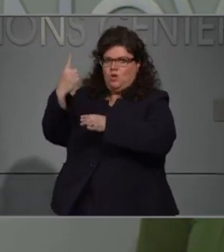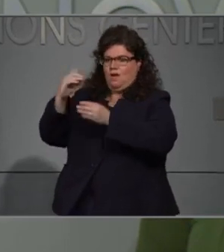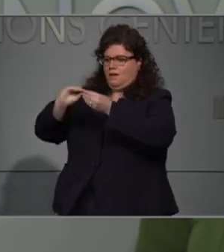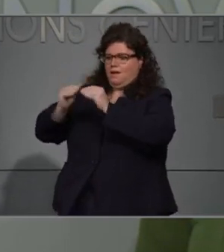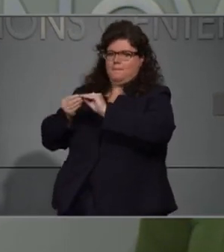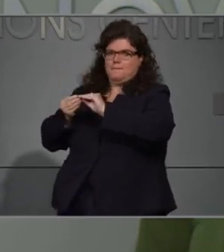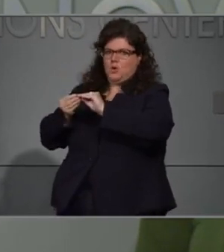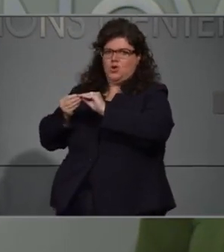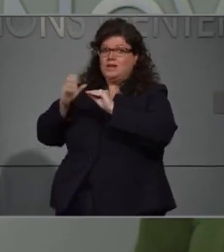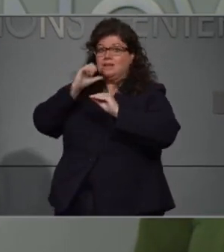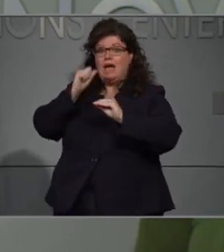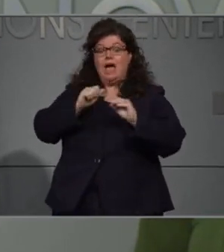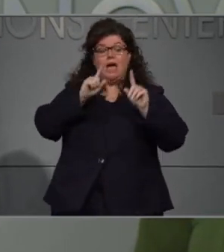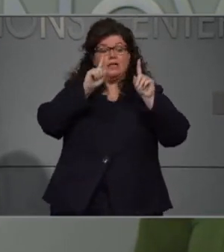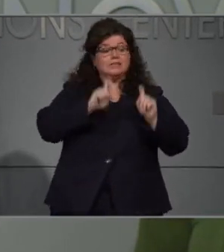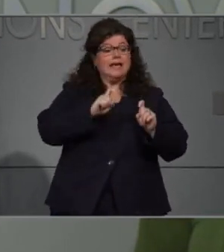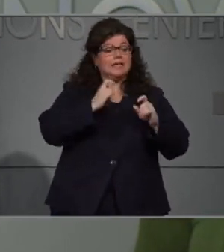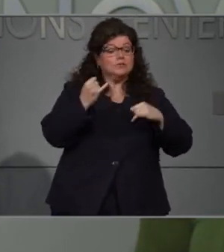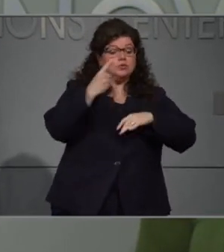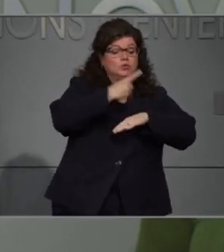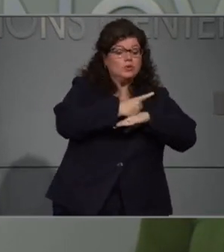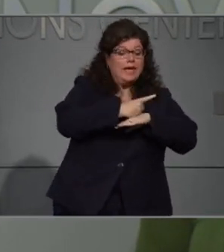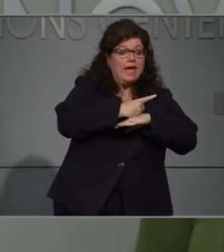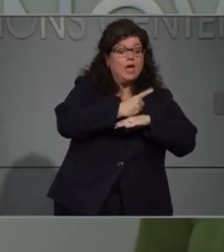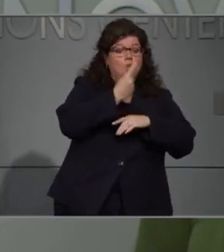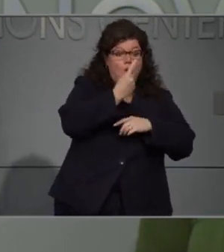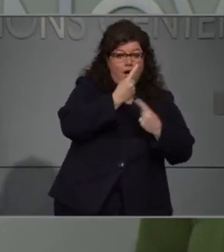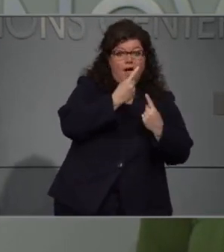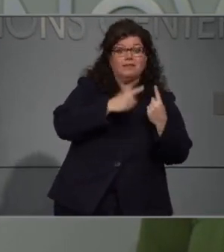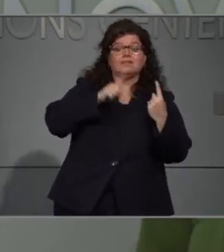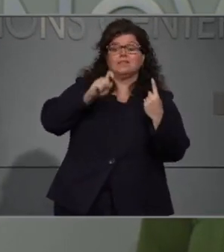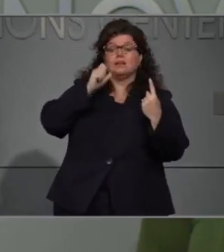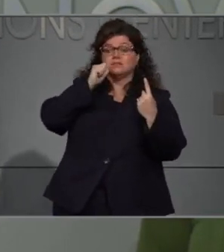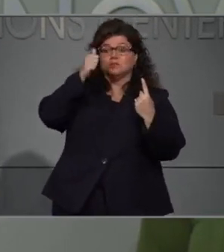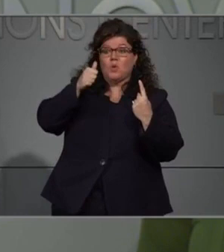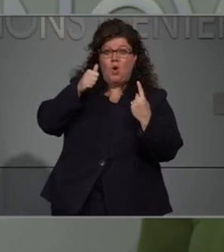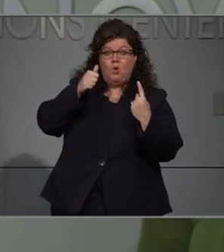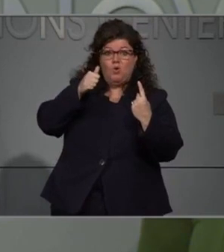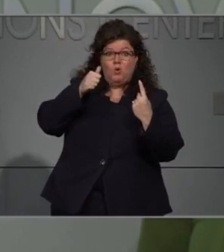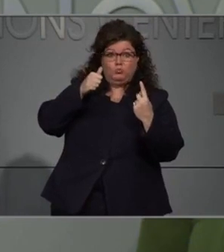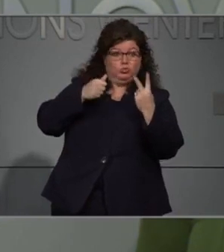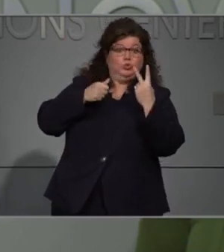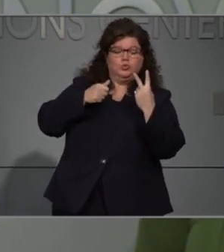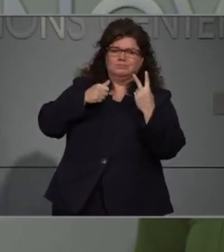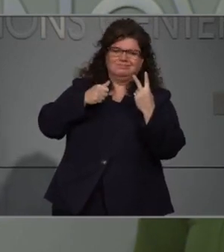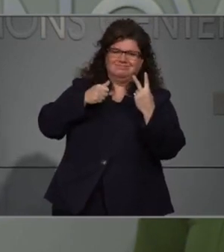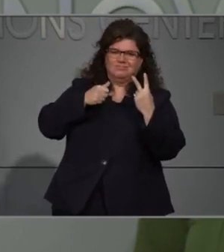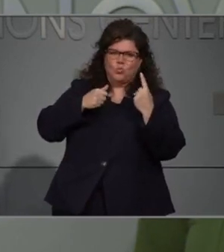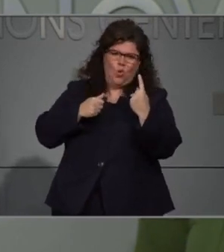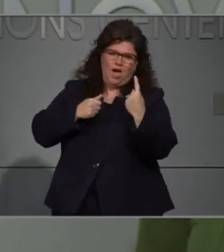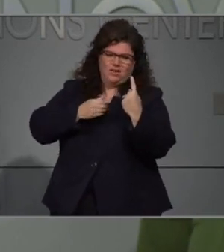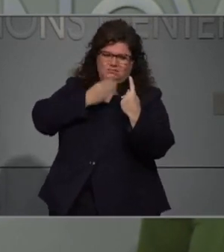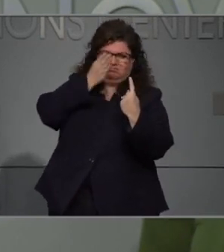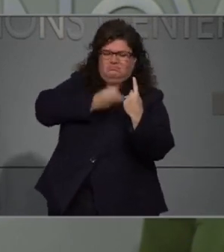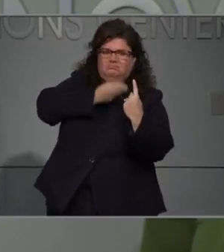unrelated surgeries. That prevalence is extremely low. And what I would say is I encourage folks, in the media in particular, to get in touch